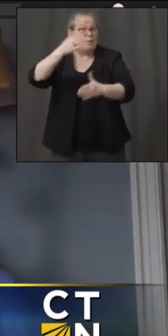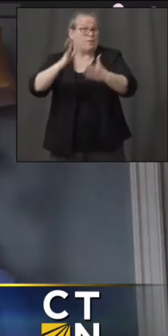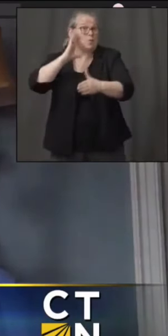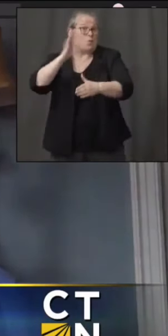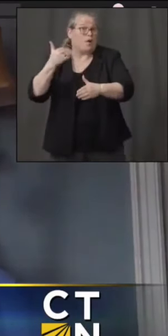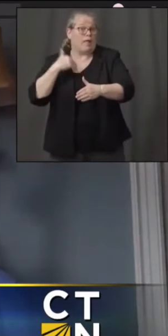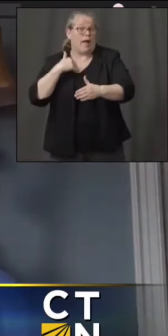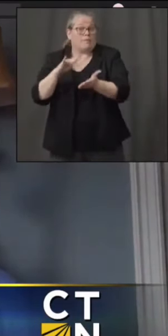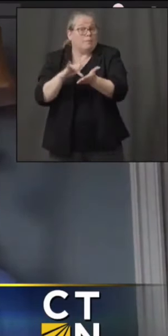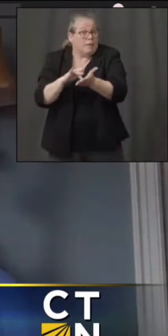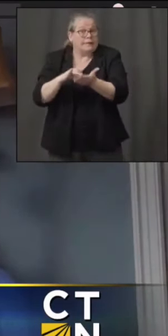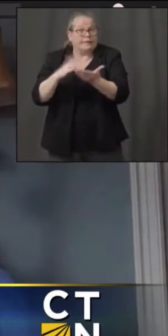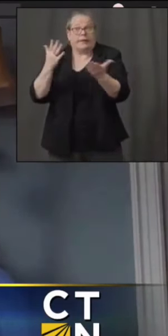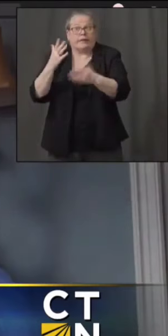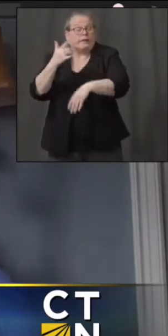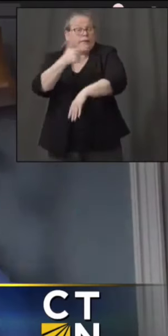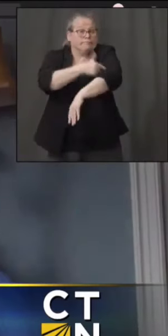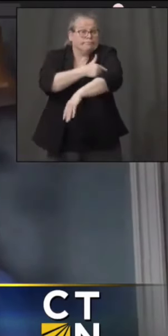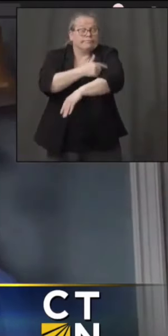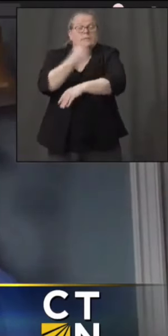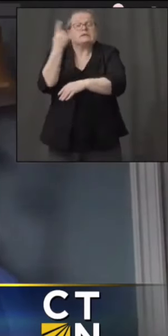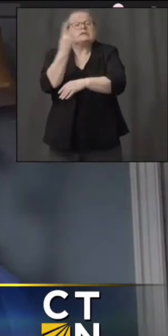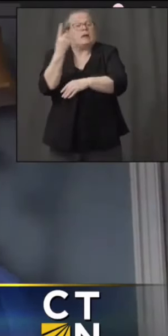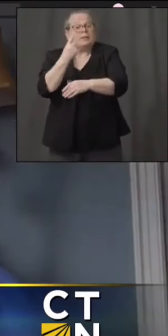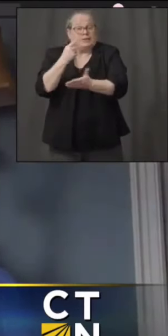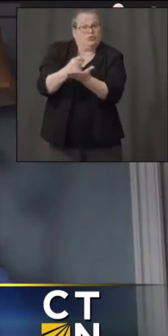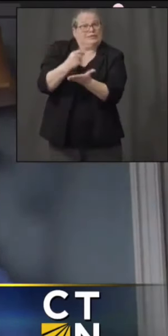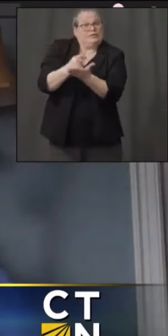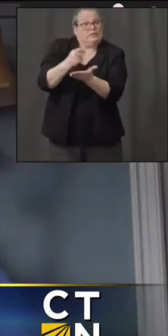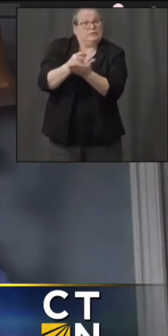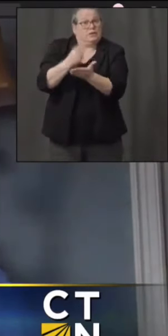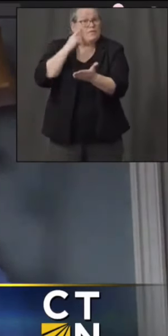infection, which would be a tremendous advance. We will